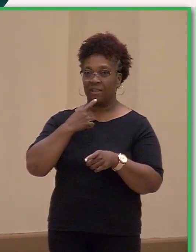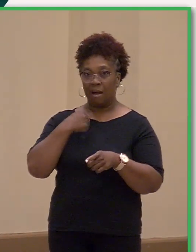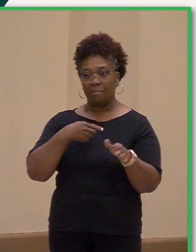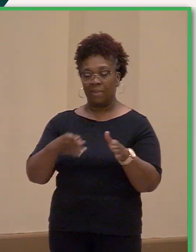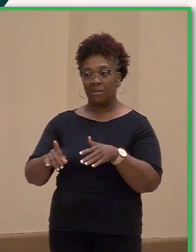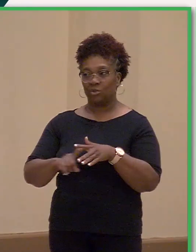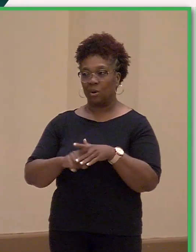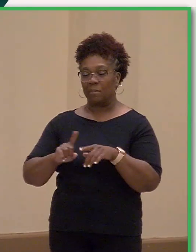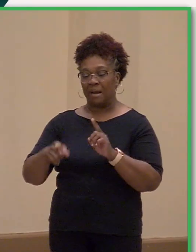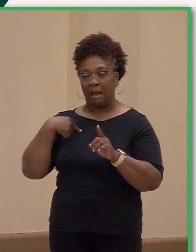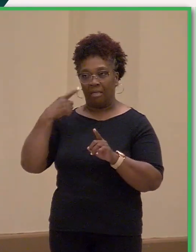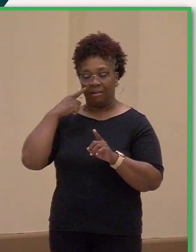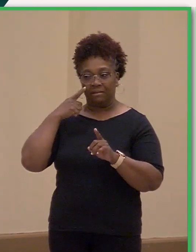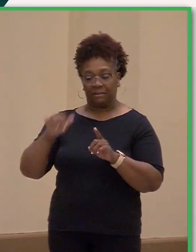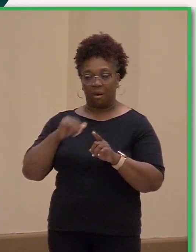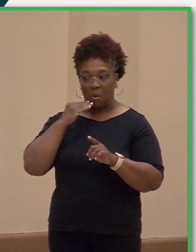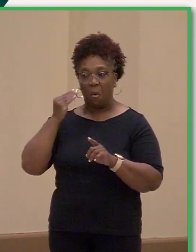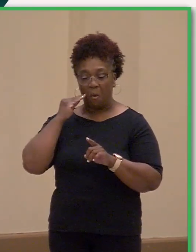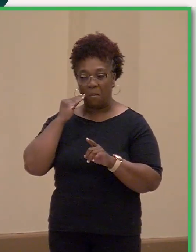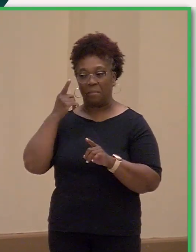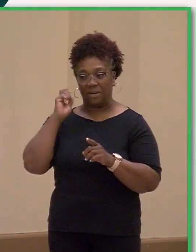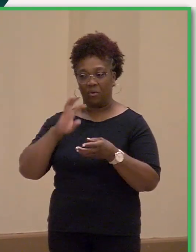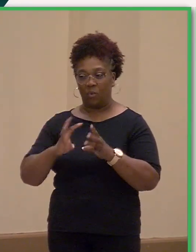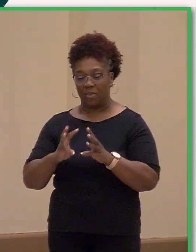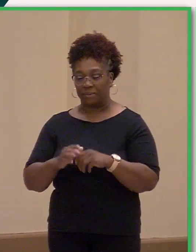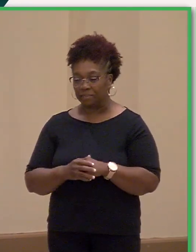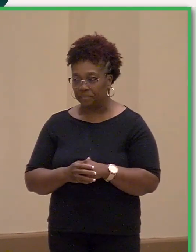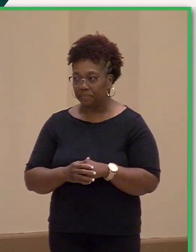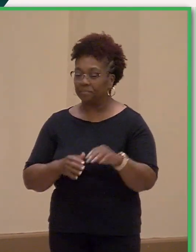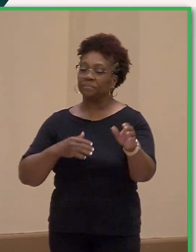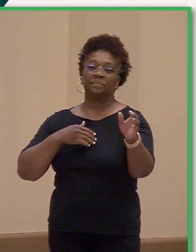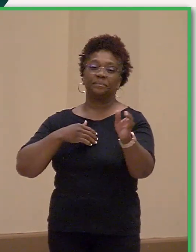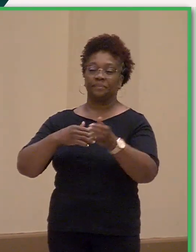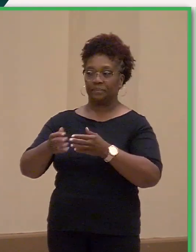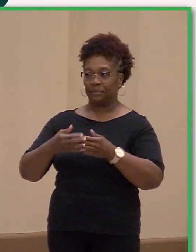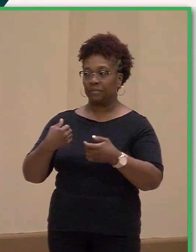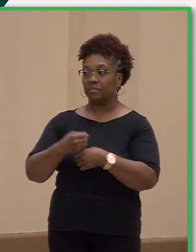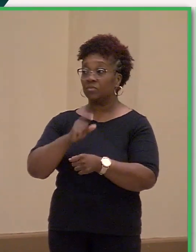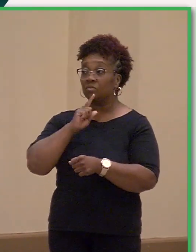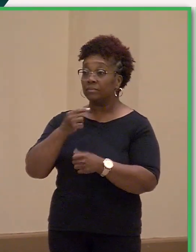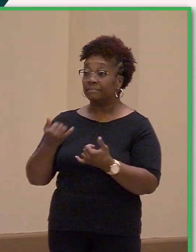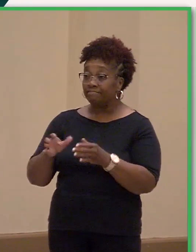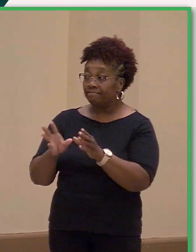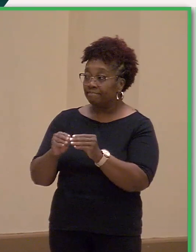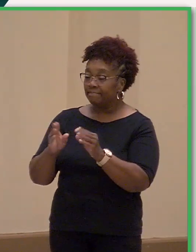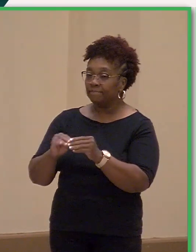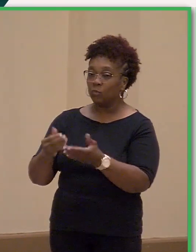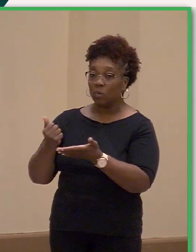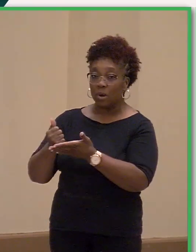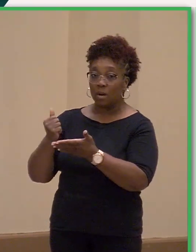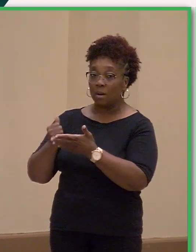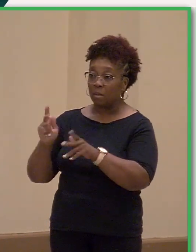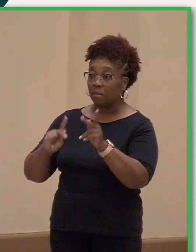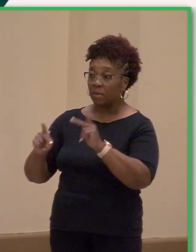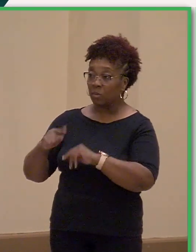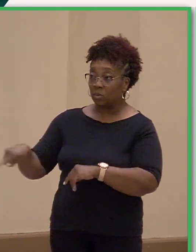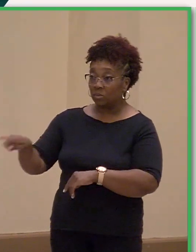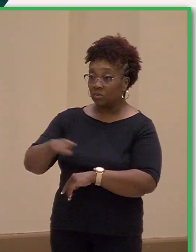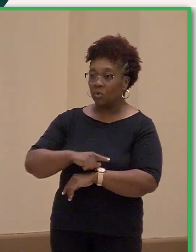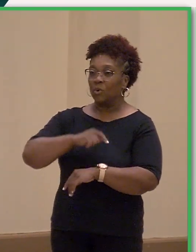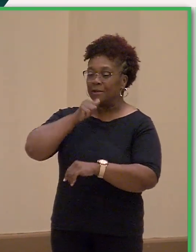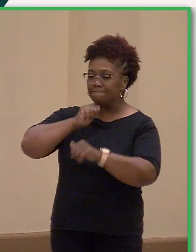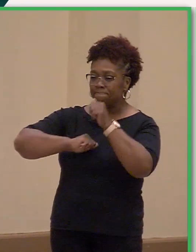I think I'm going to stay home today. But nonetheless, we're going to make sure that this meeting is beneficial for those of you who did